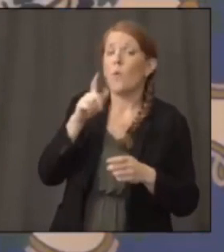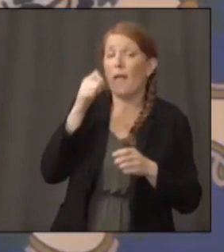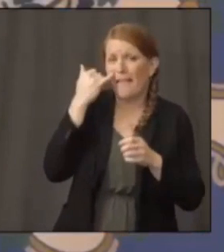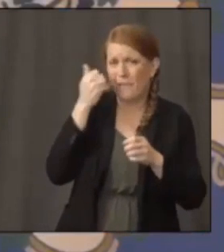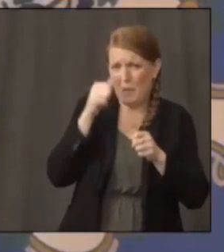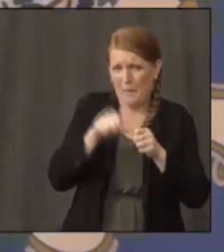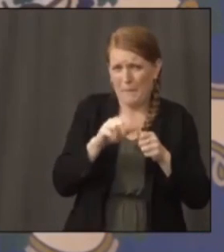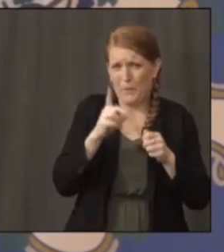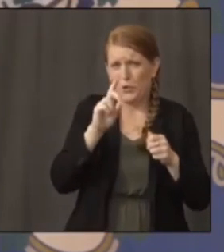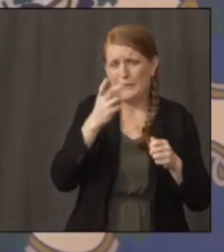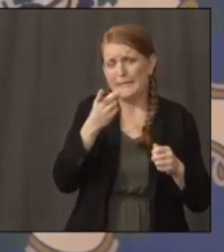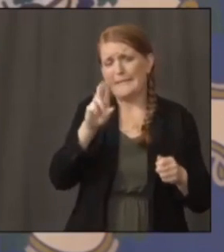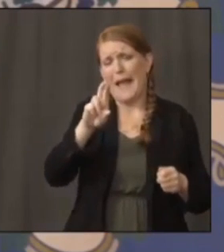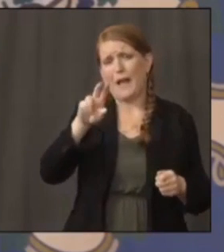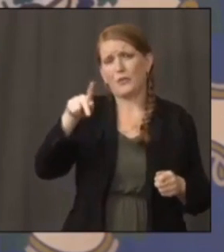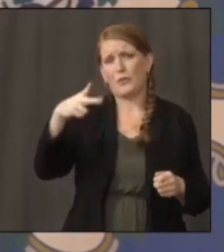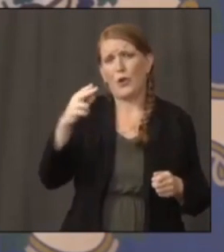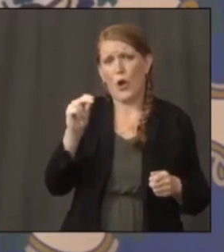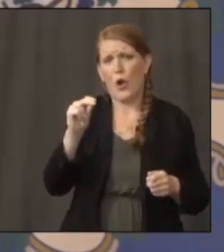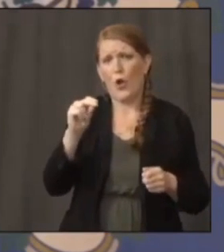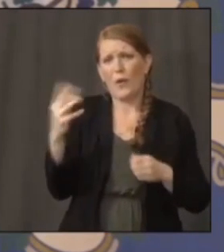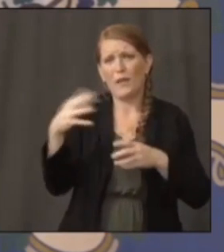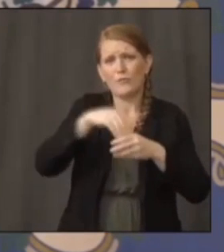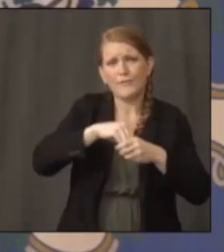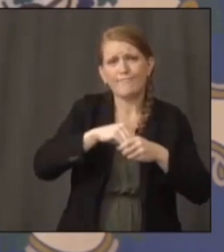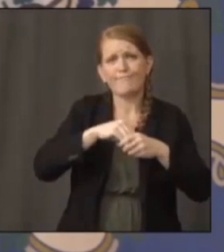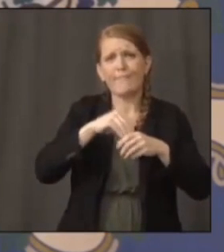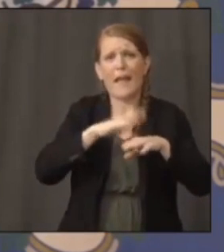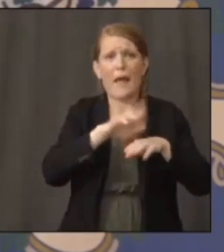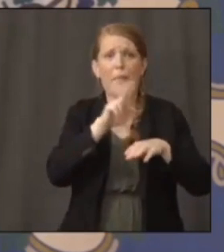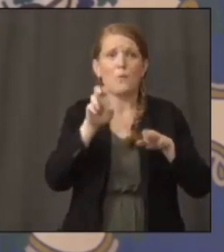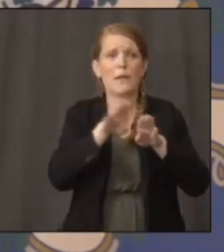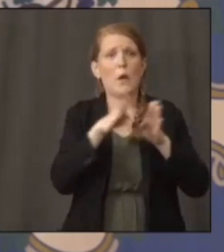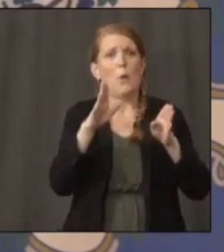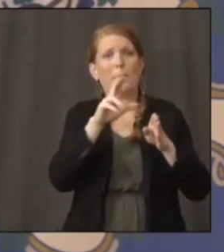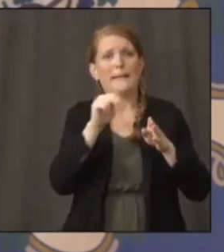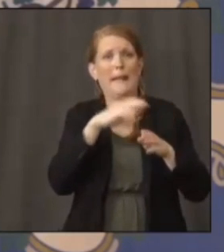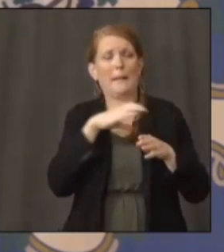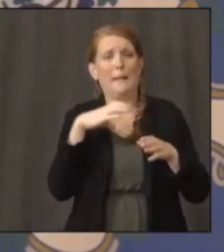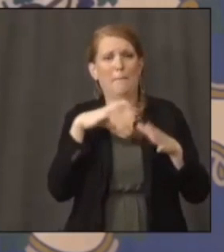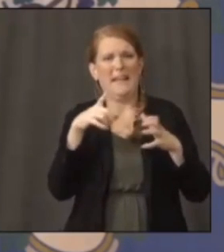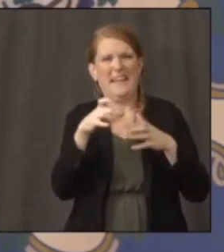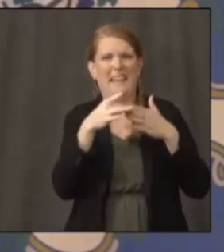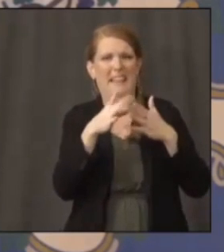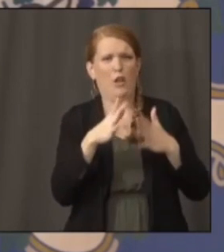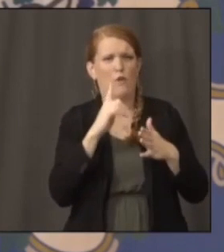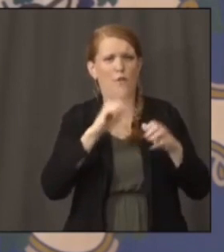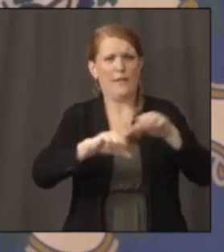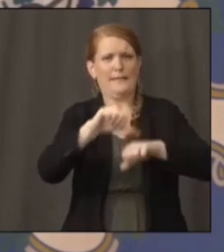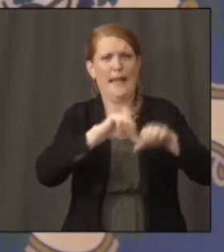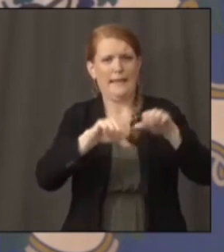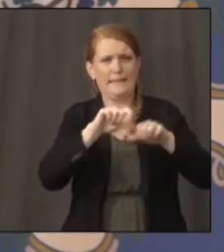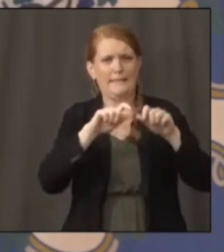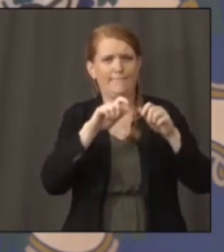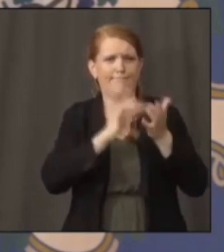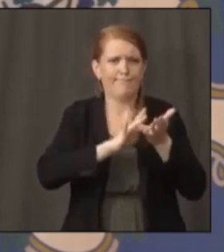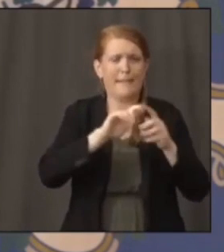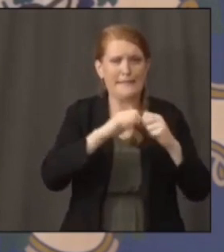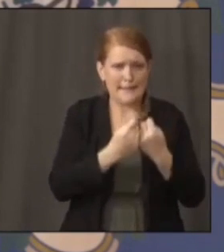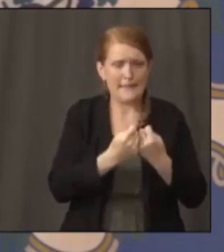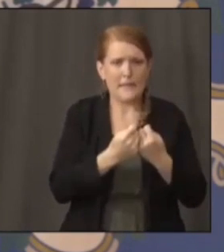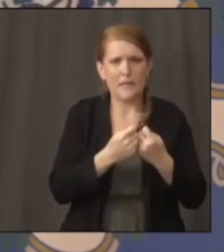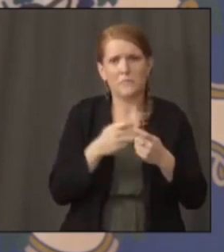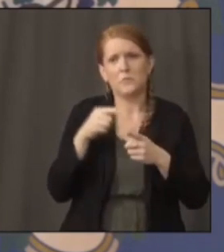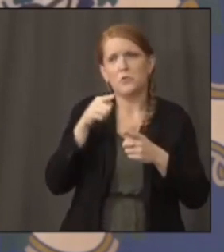the scientific team on our Reopen Connecticut committee, is getting me together with some of the other healthcare leaders in the greater